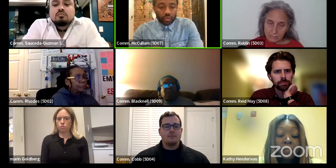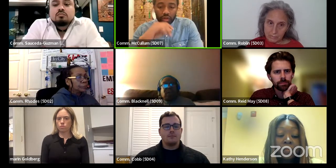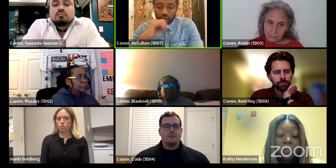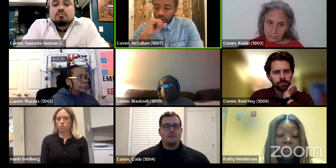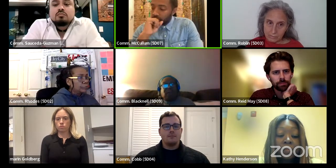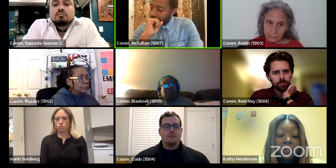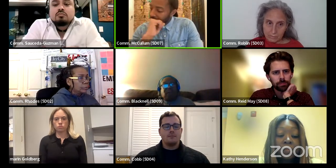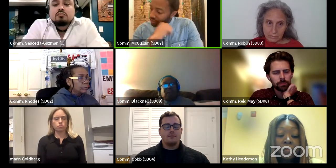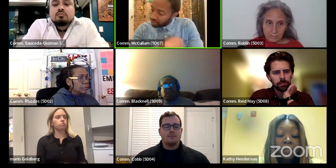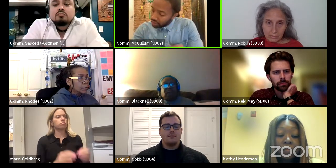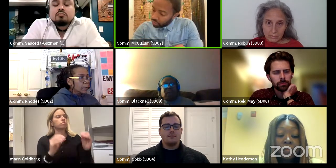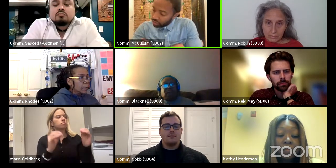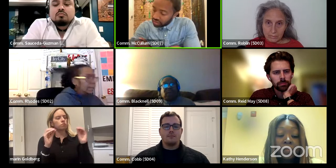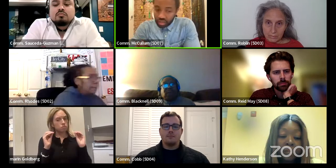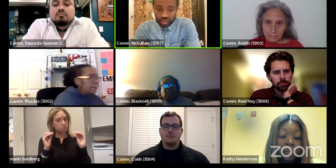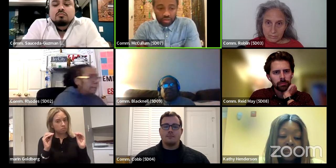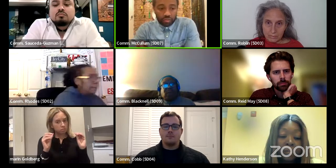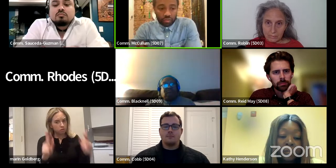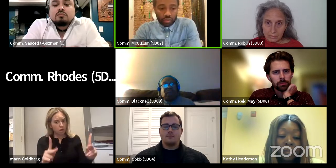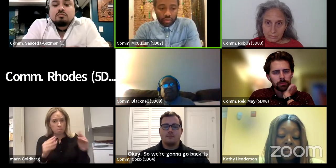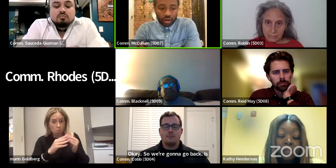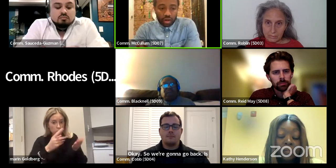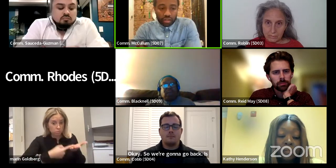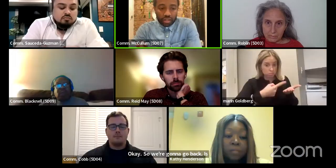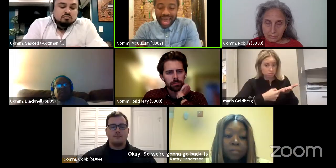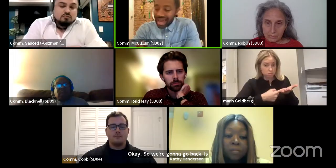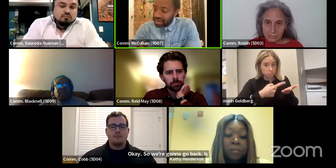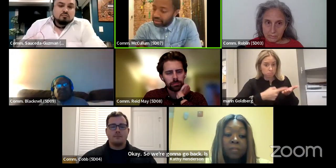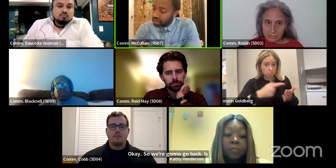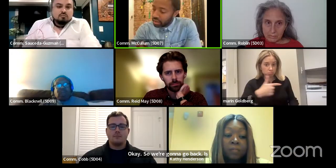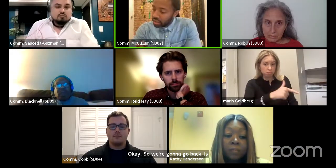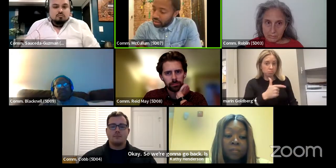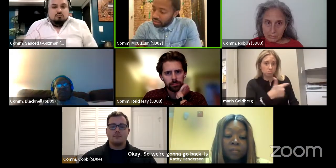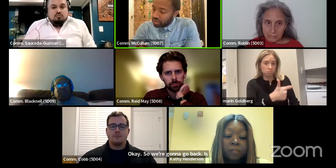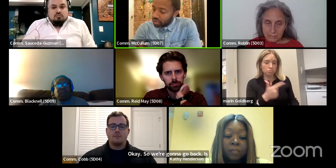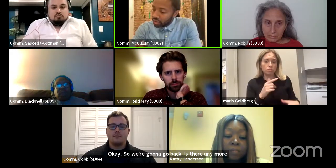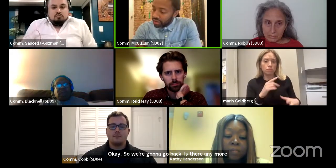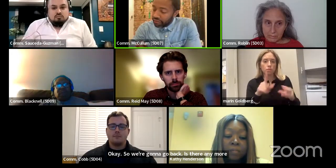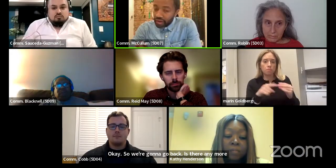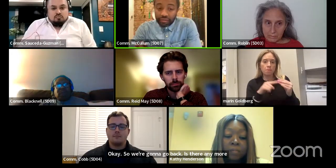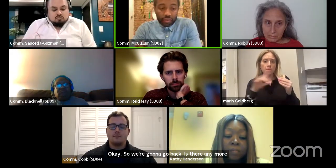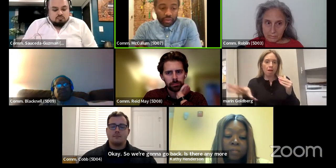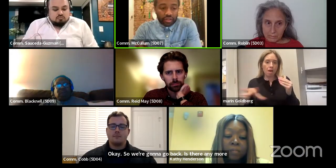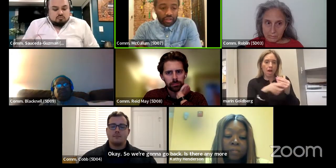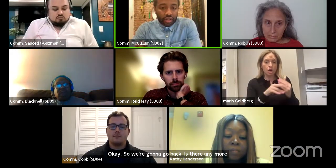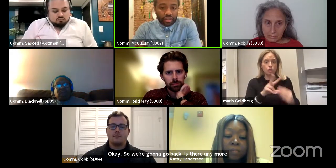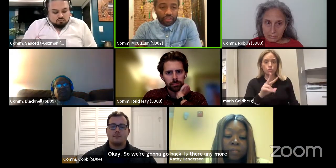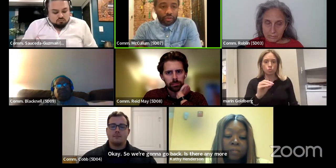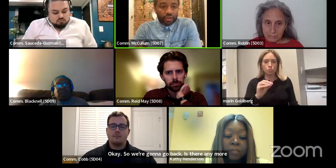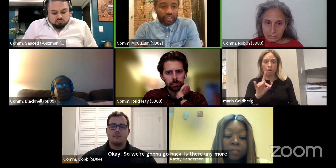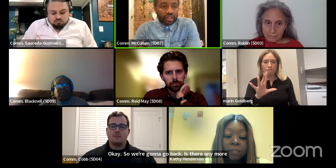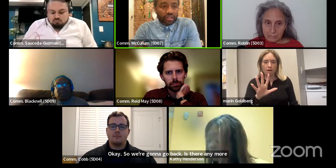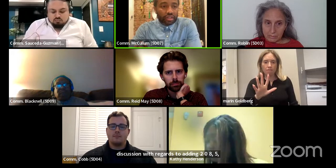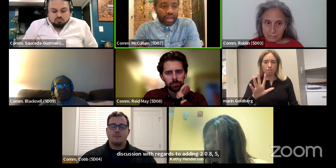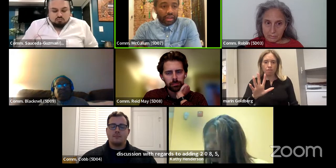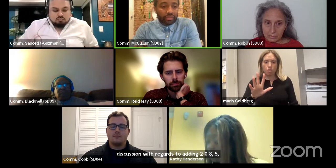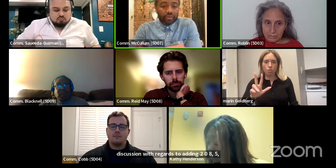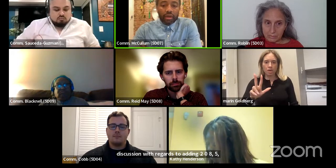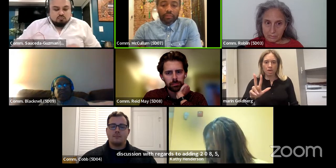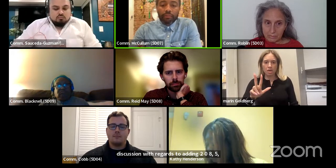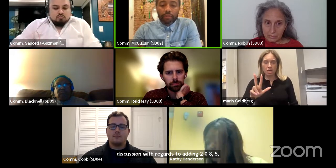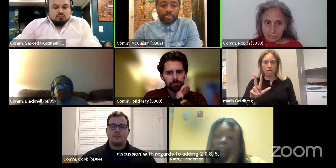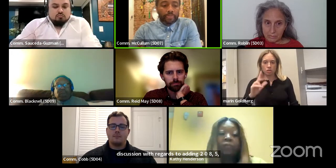Okay, so we're going to go back. Is there any more discussion with regards to adding 20853 to the agenda for discussion